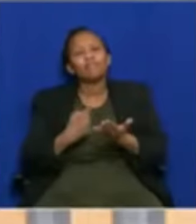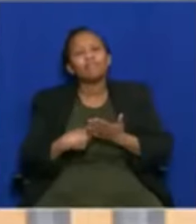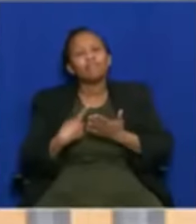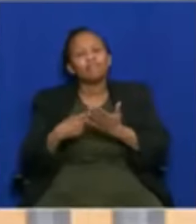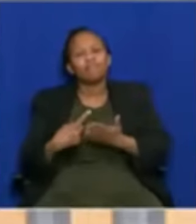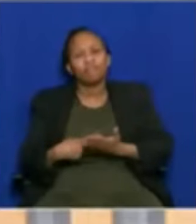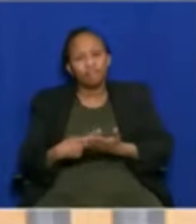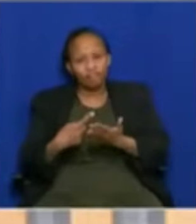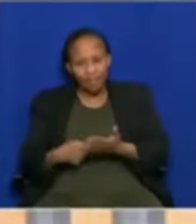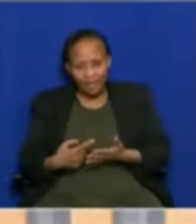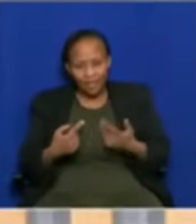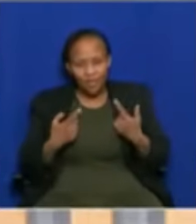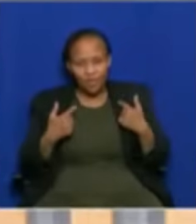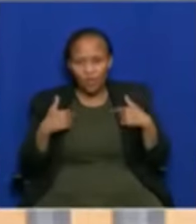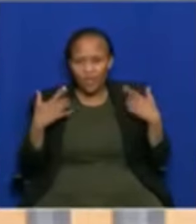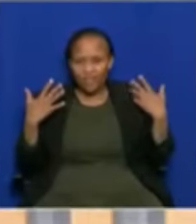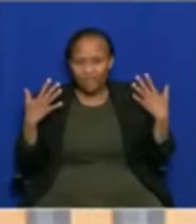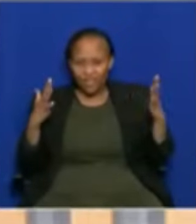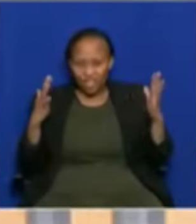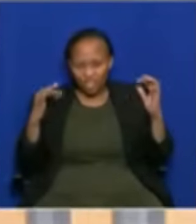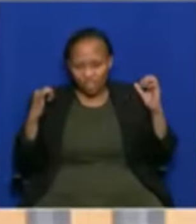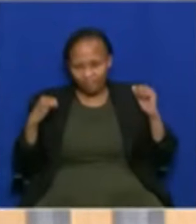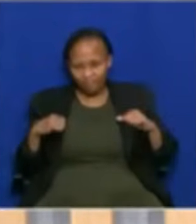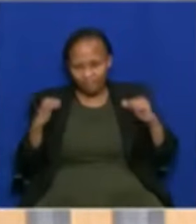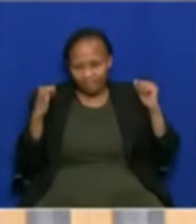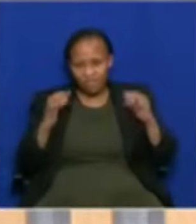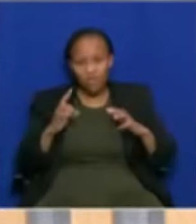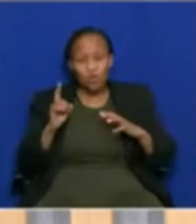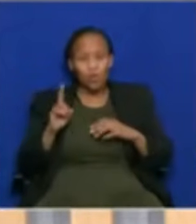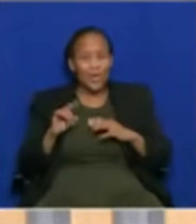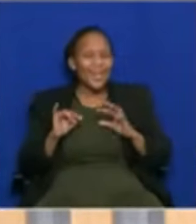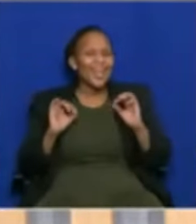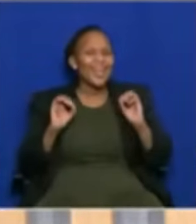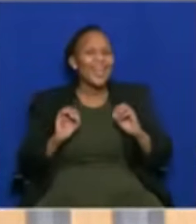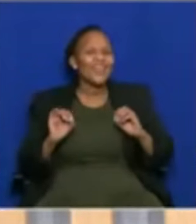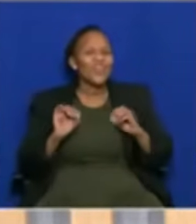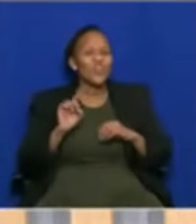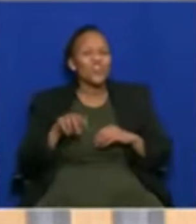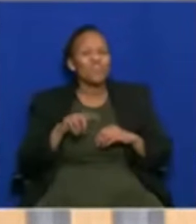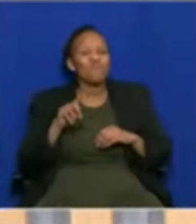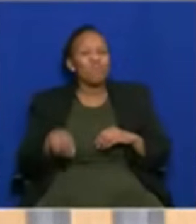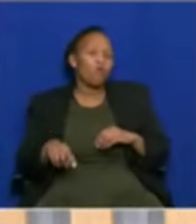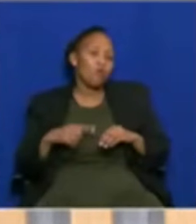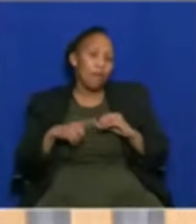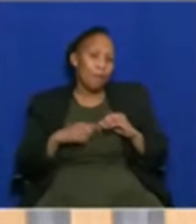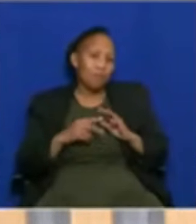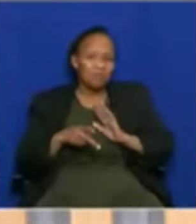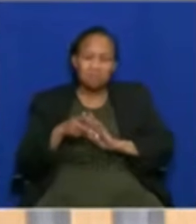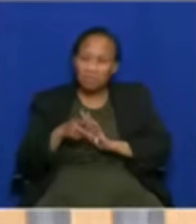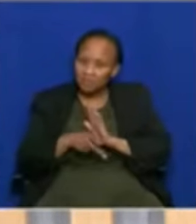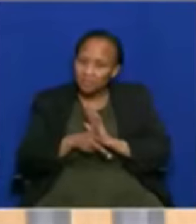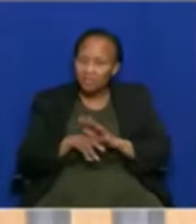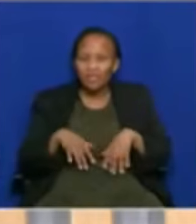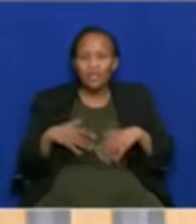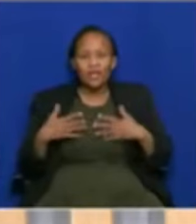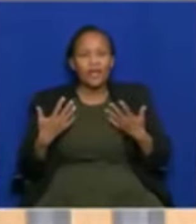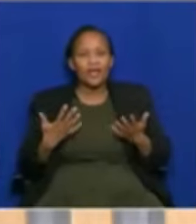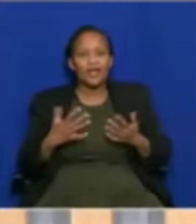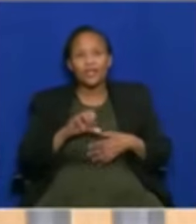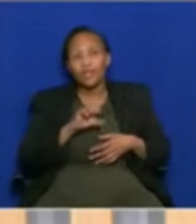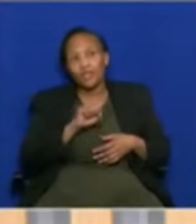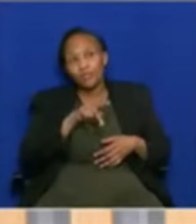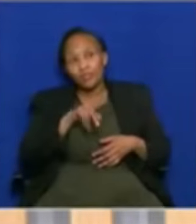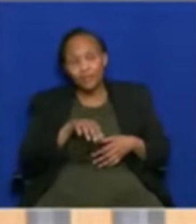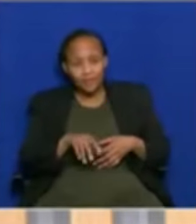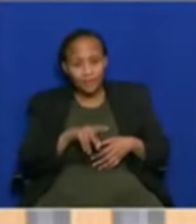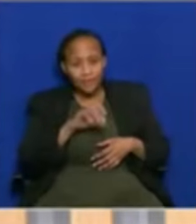nothing wrong, at least according to policies and SAP's prescripts, in having brought in somebody from